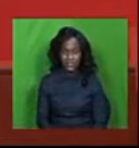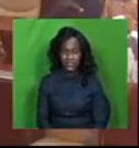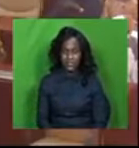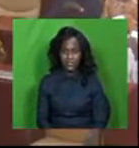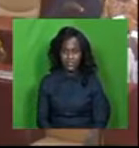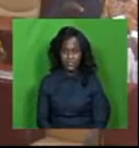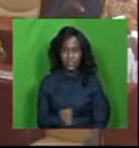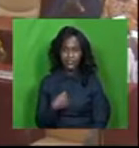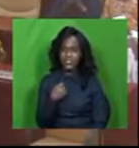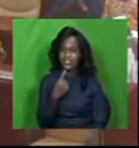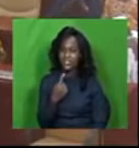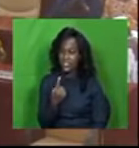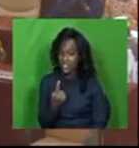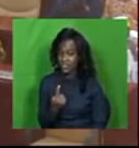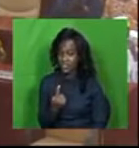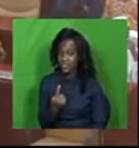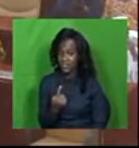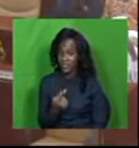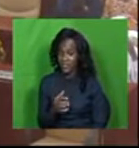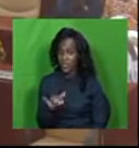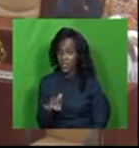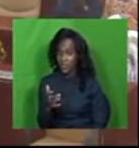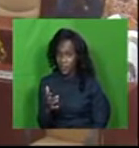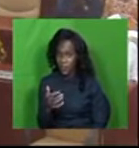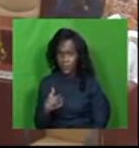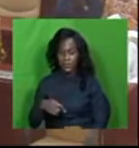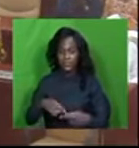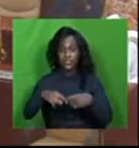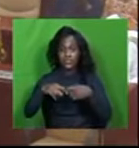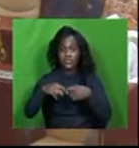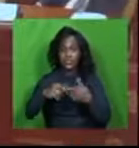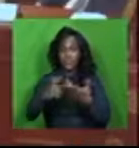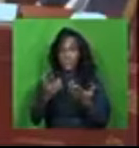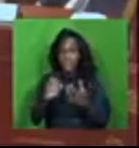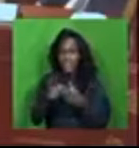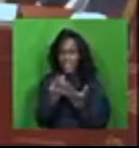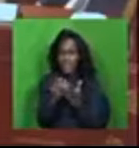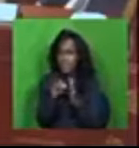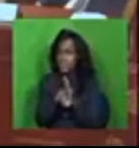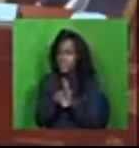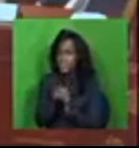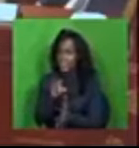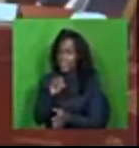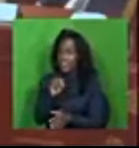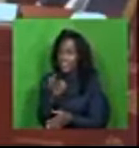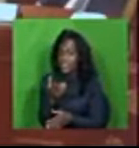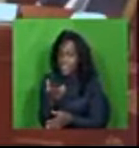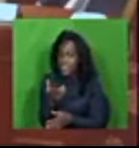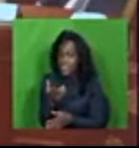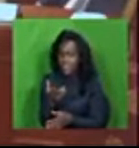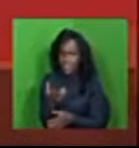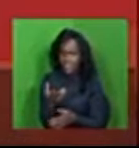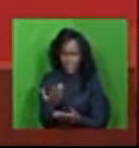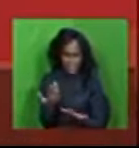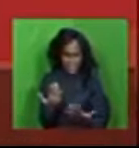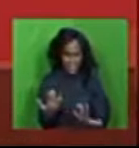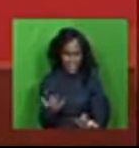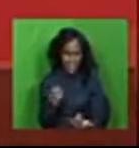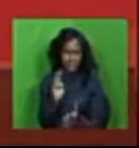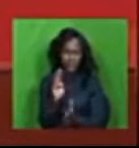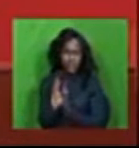I'm saying that the suspension was for 30 minutes. It's taking us about 2 hours